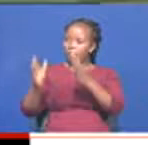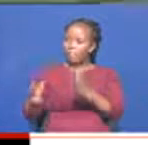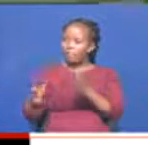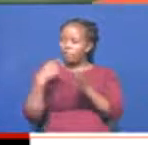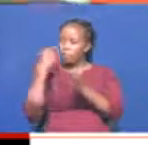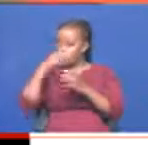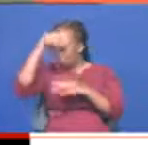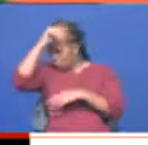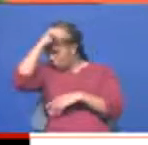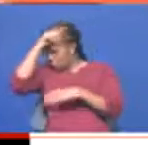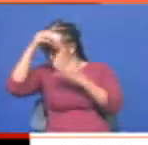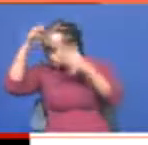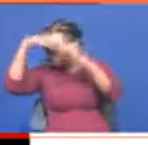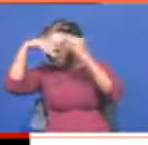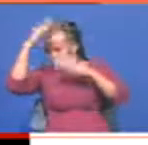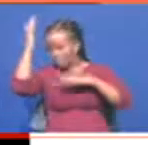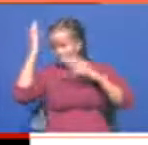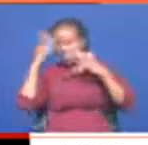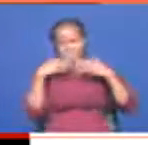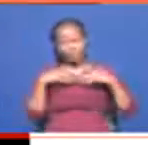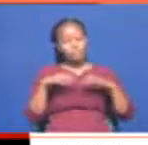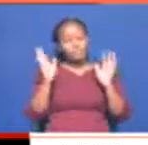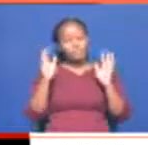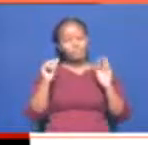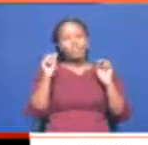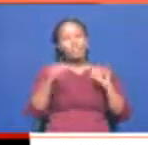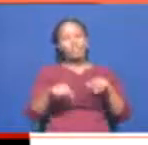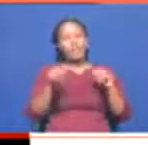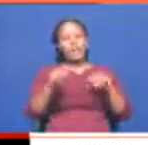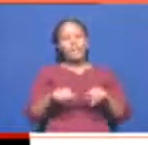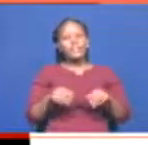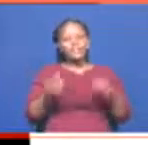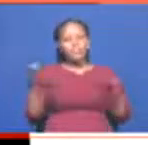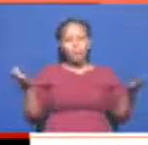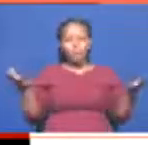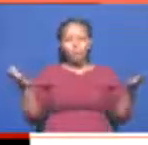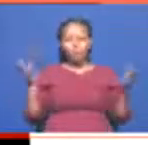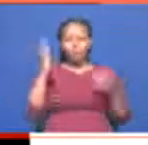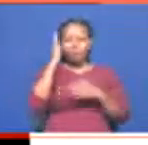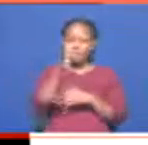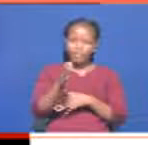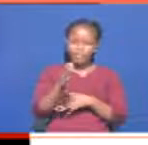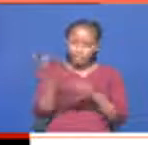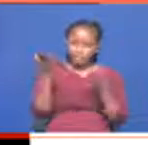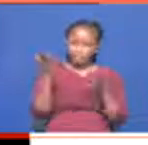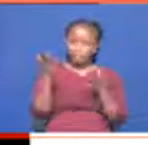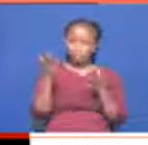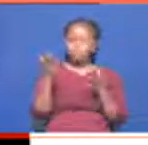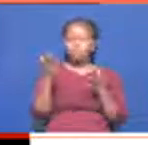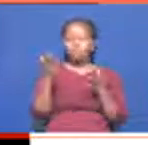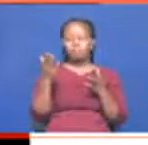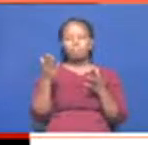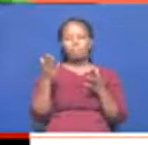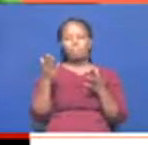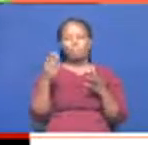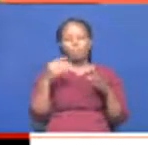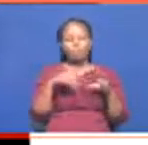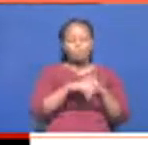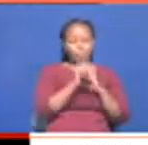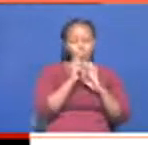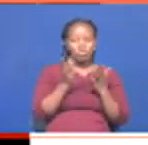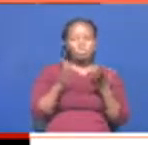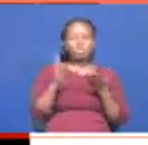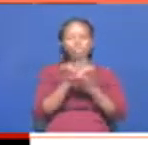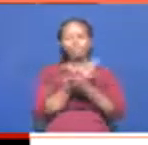university is able to directly go to the industry out there and